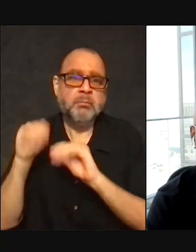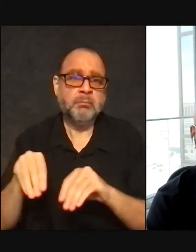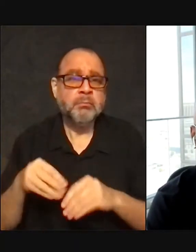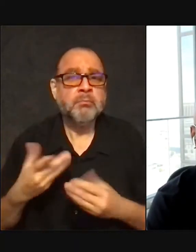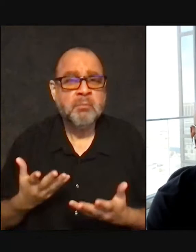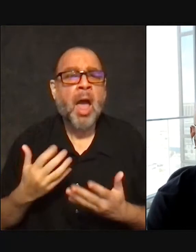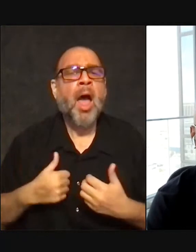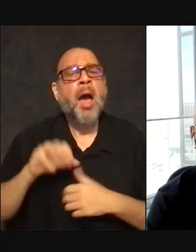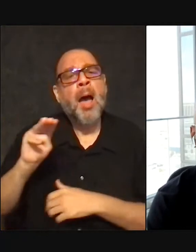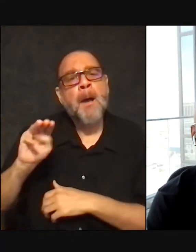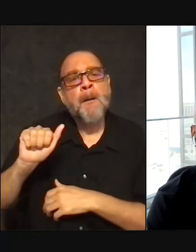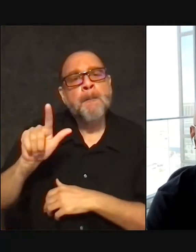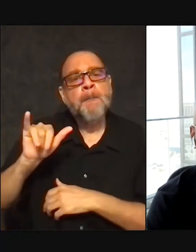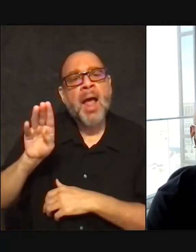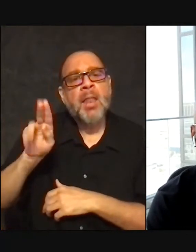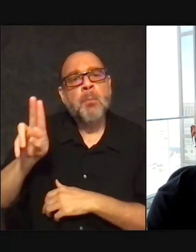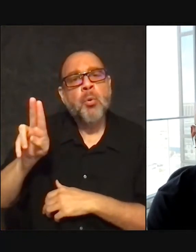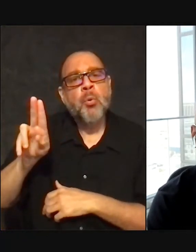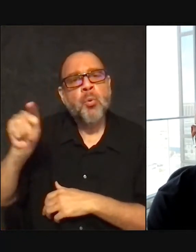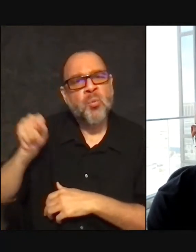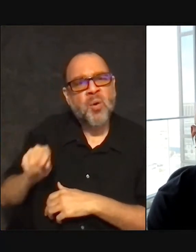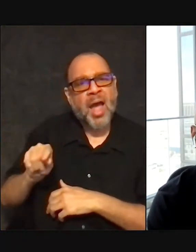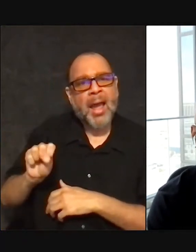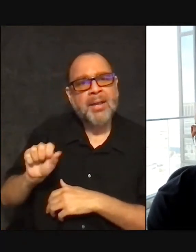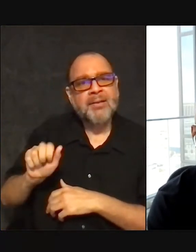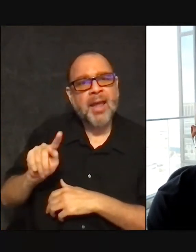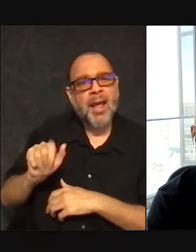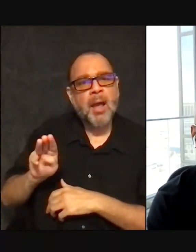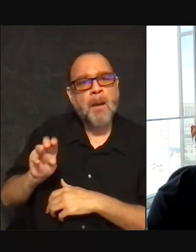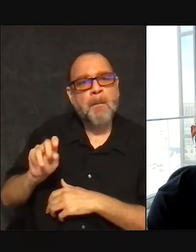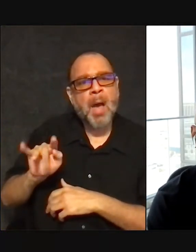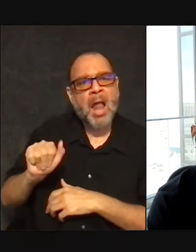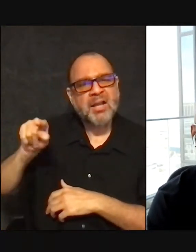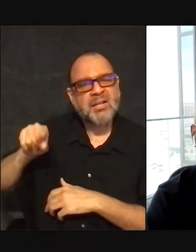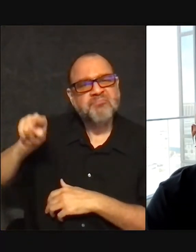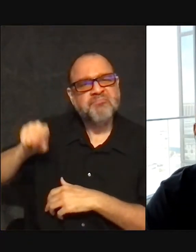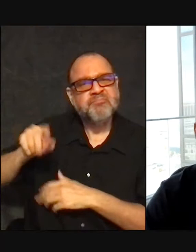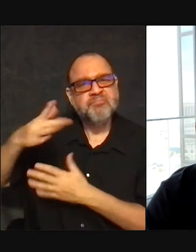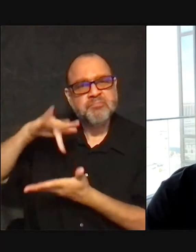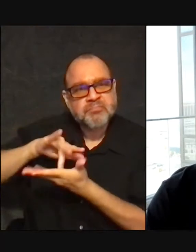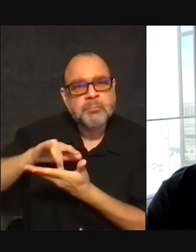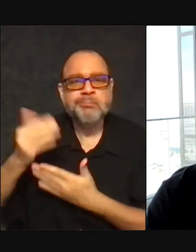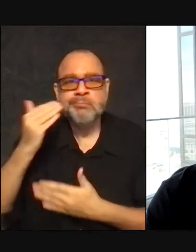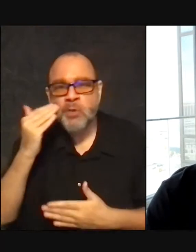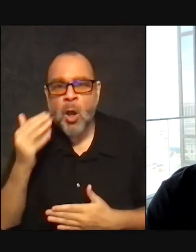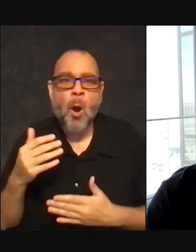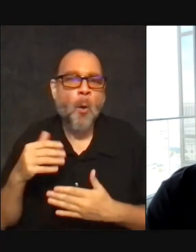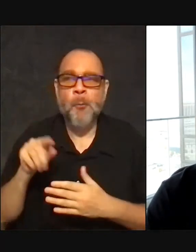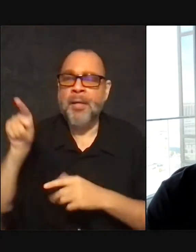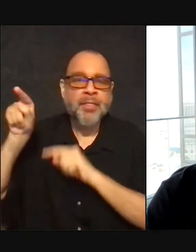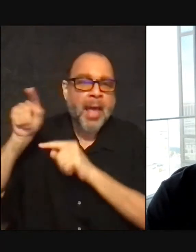Santa Monica, and yeah, I've been sort of at the intersection of venture capital and culture and brand. And was running a